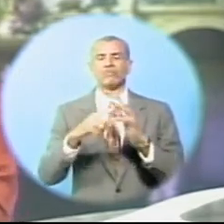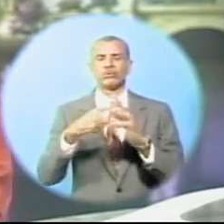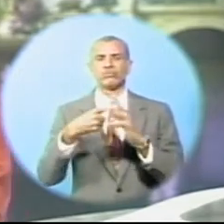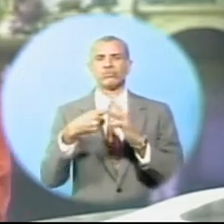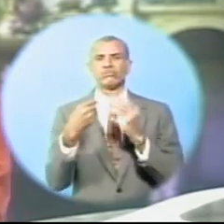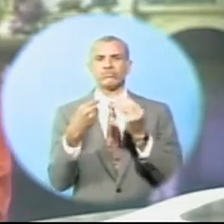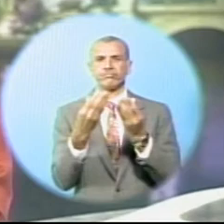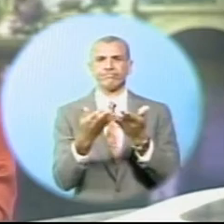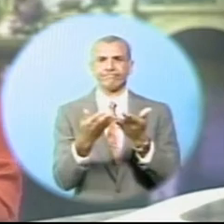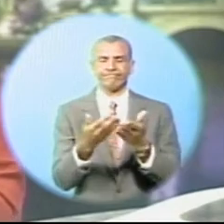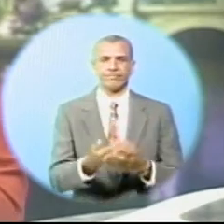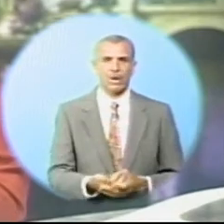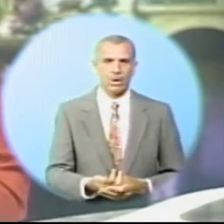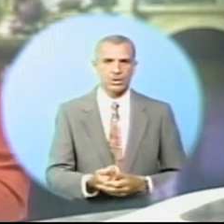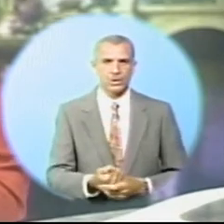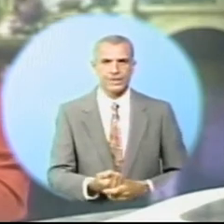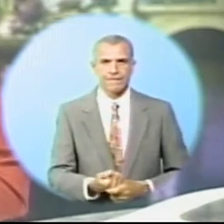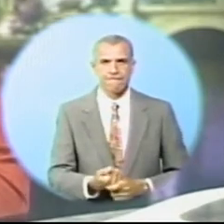launched.